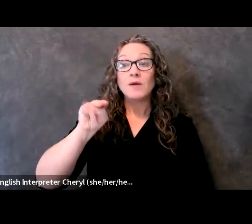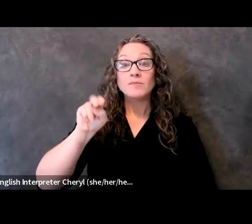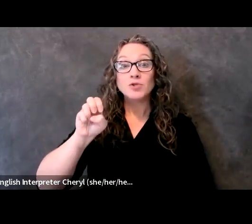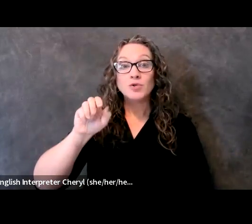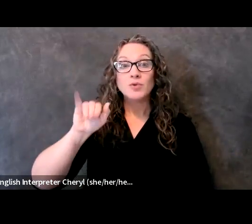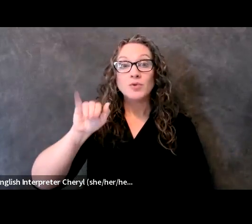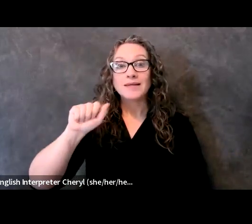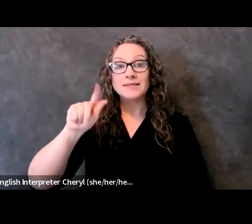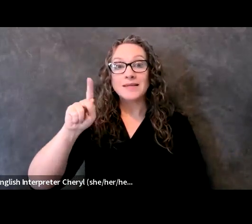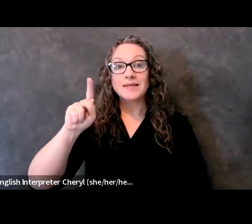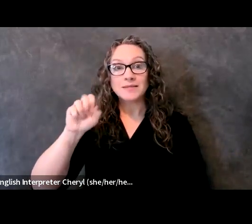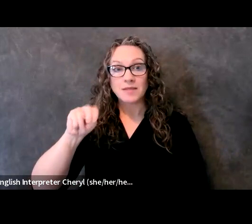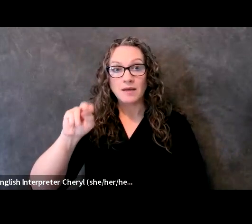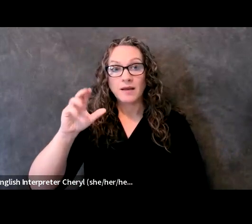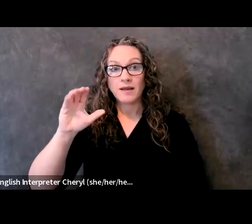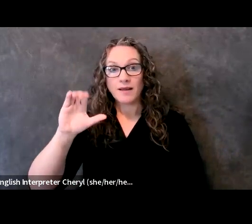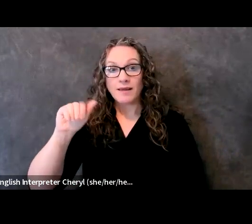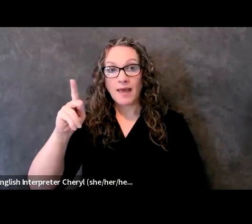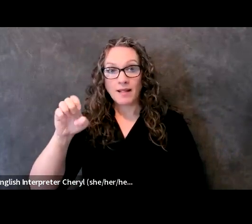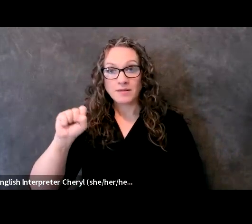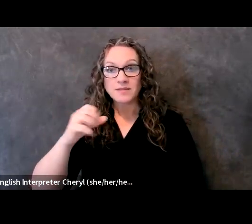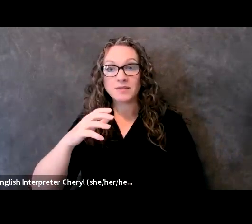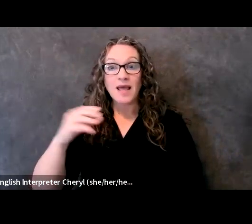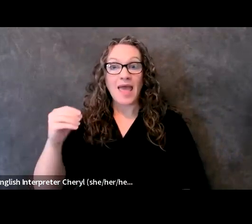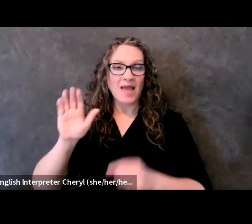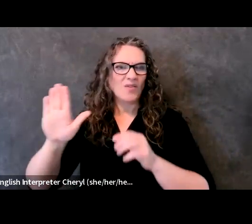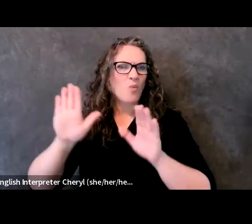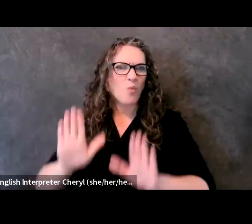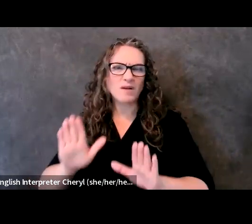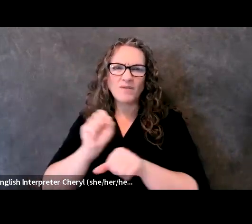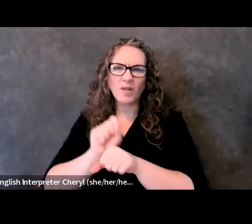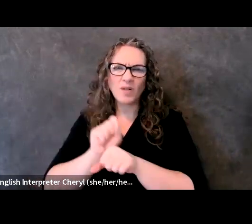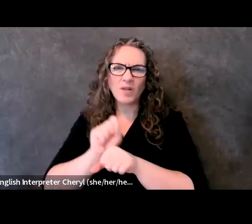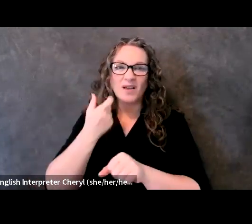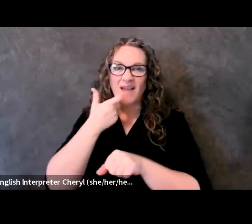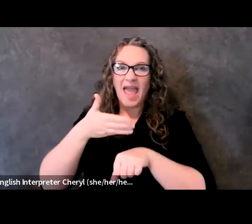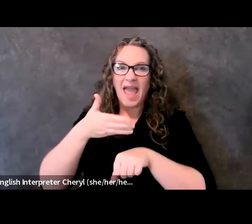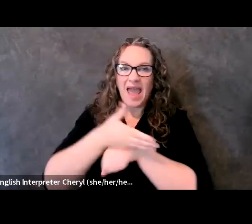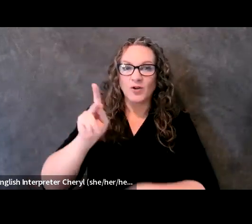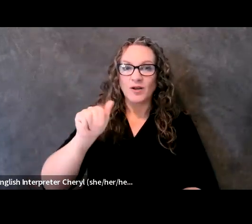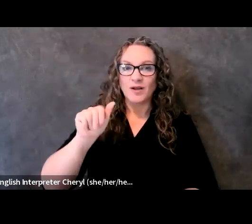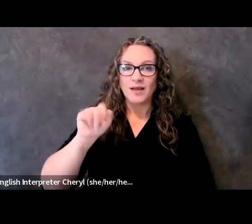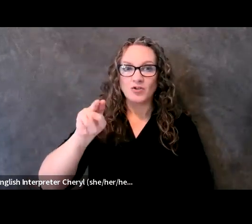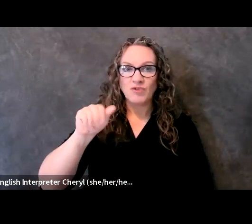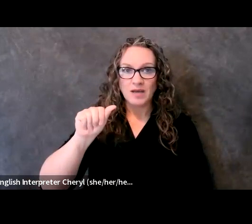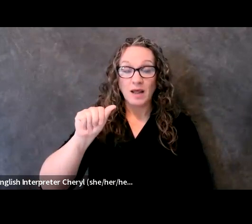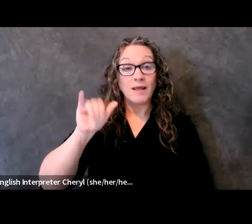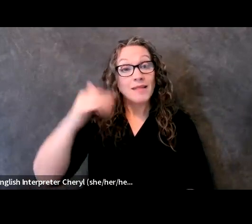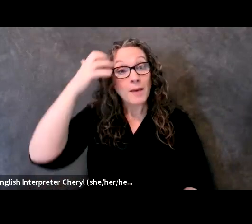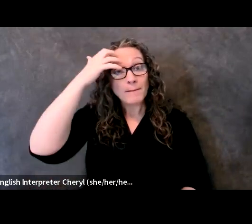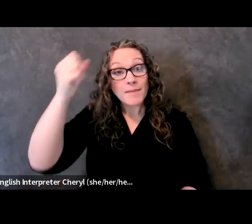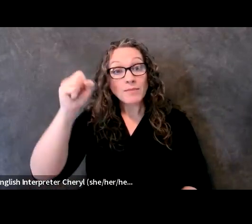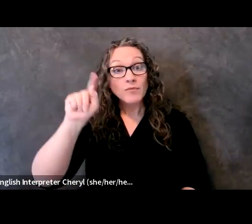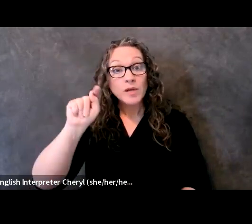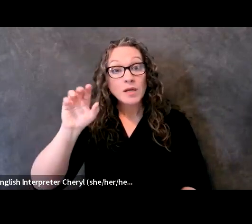and Alexandra Enders in their wonderful work following the Katrina disaster. This memory tool we